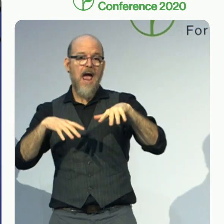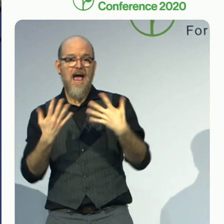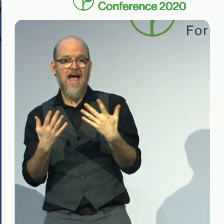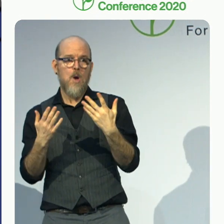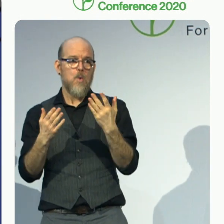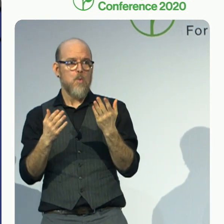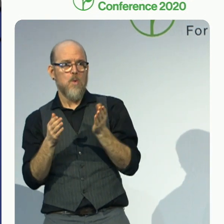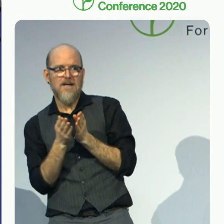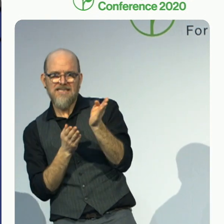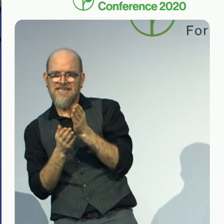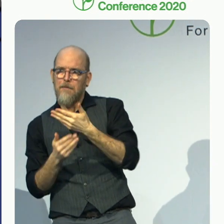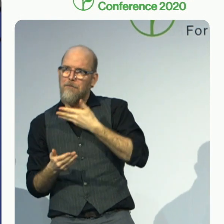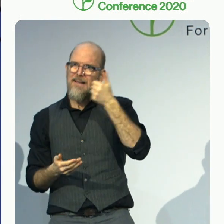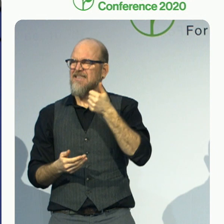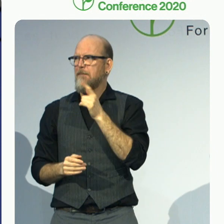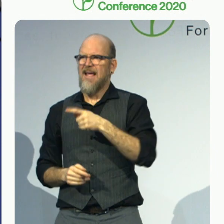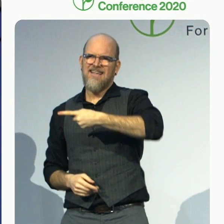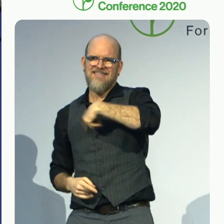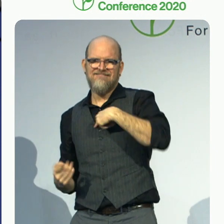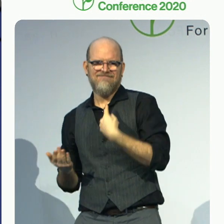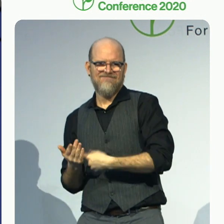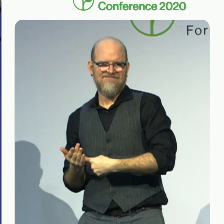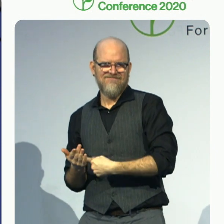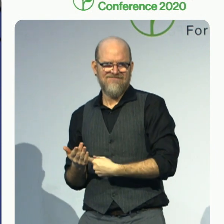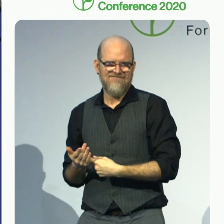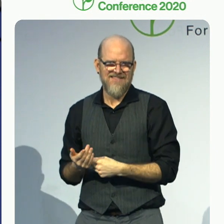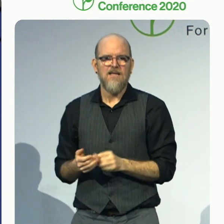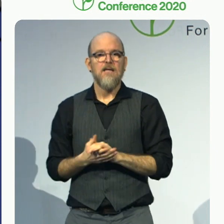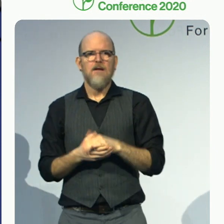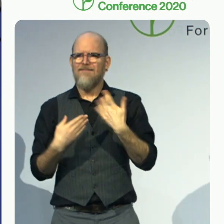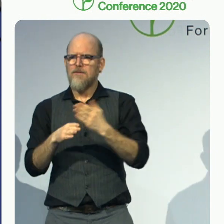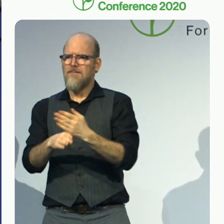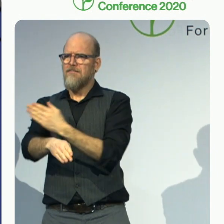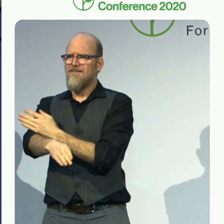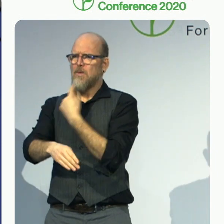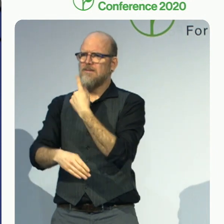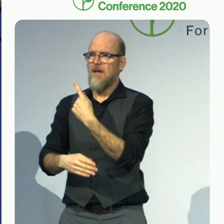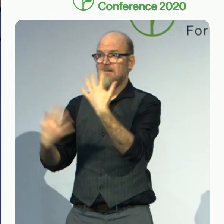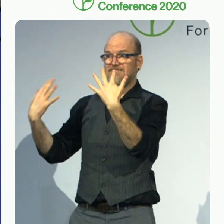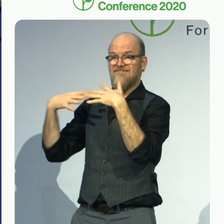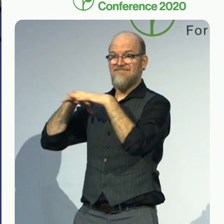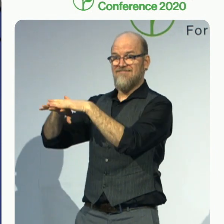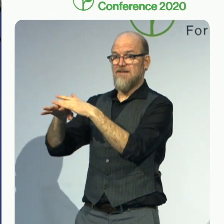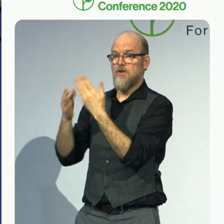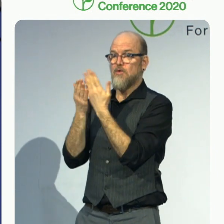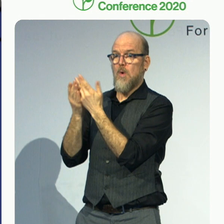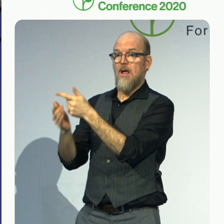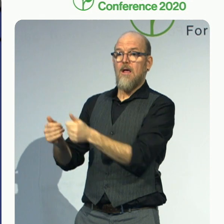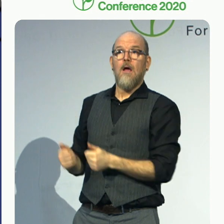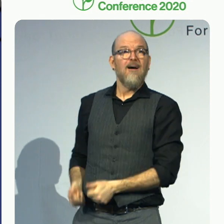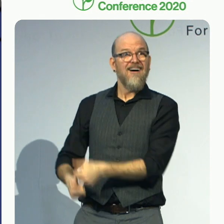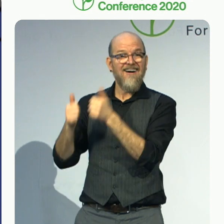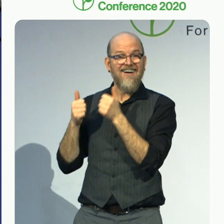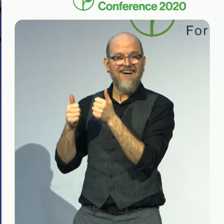understand that some of the mainstream schools are not well prepared, as you say, Albert, to be providing for all children, then we have a choice